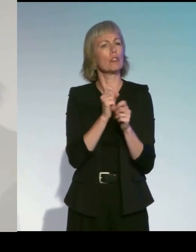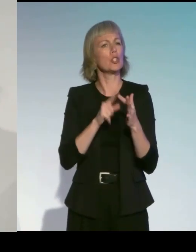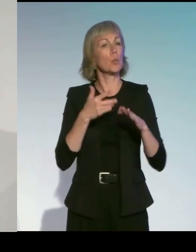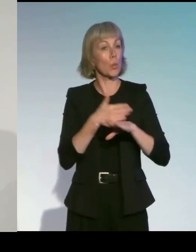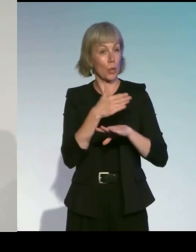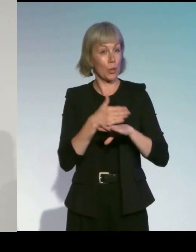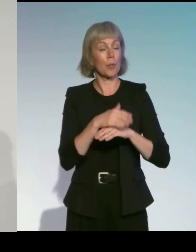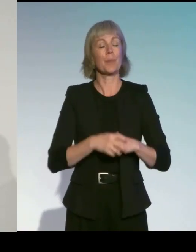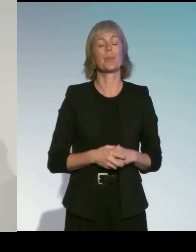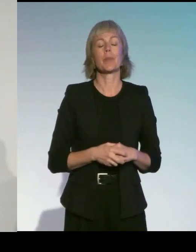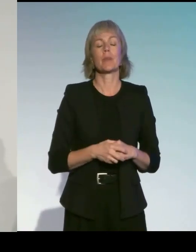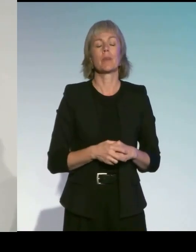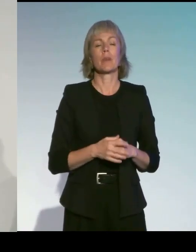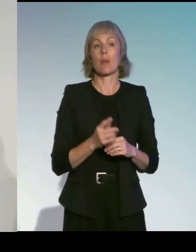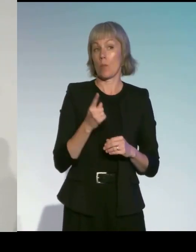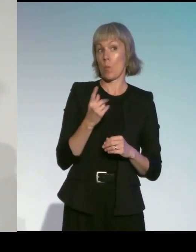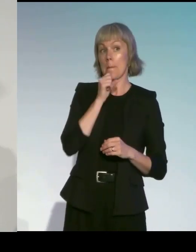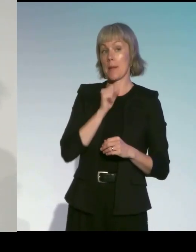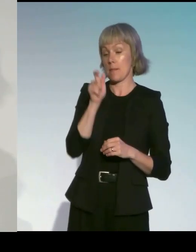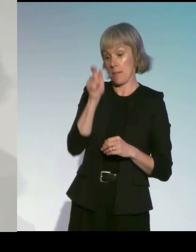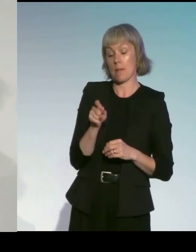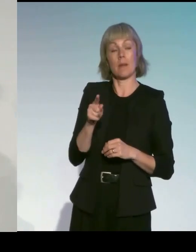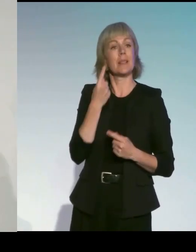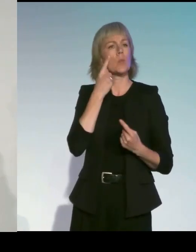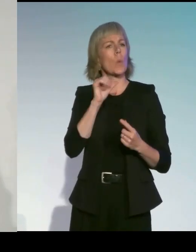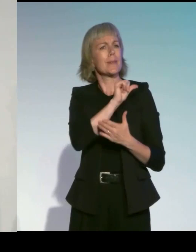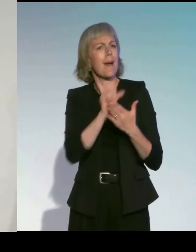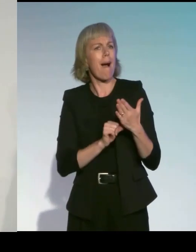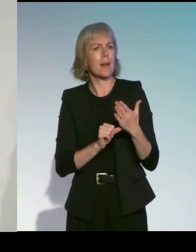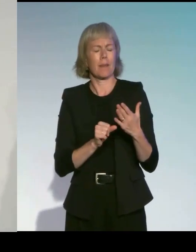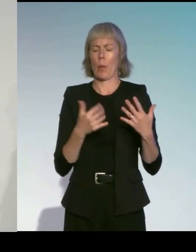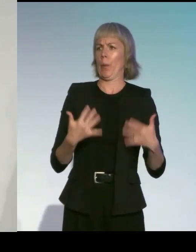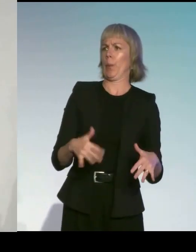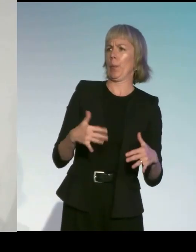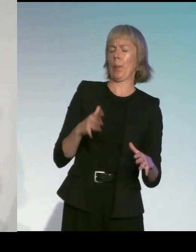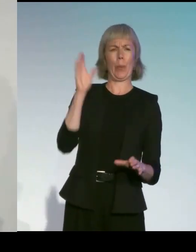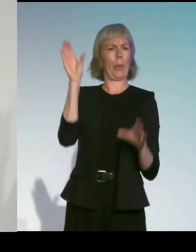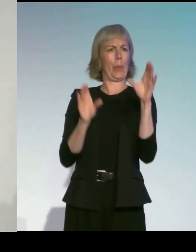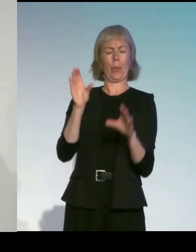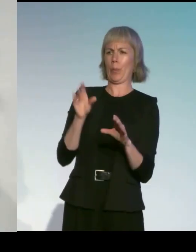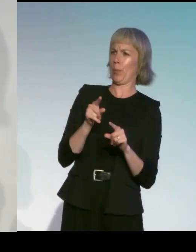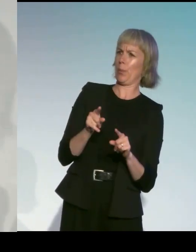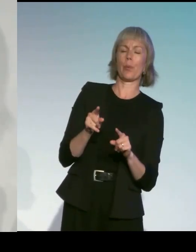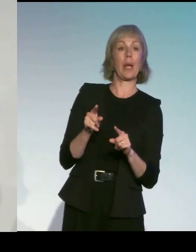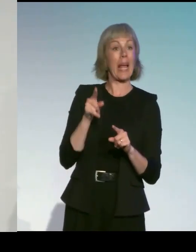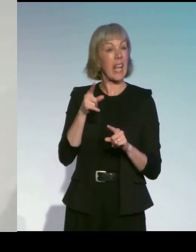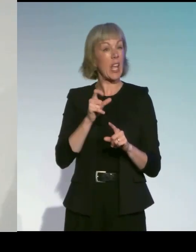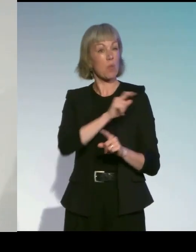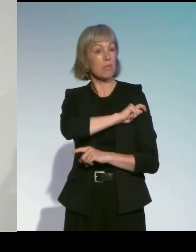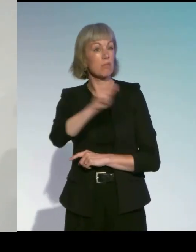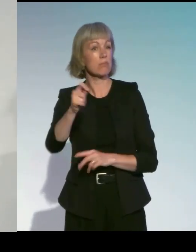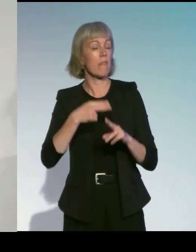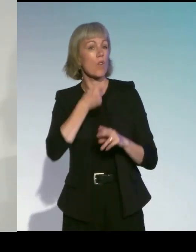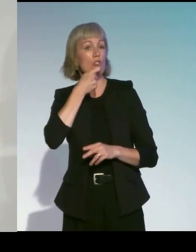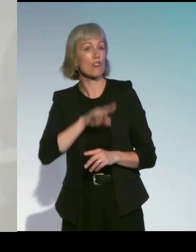World Pride, but I first came across his art because his work was he was prosecuted for child pornography because